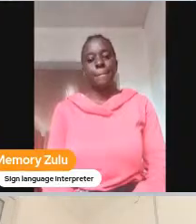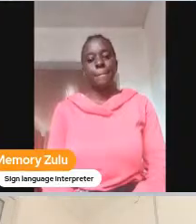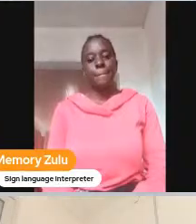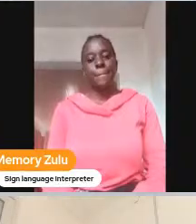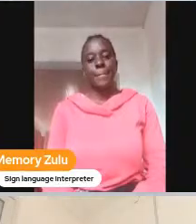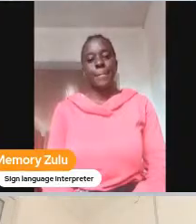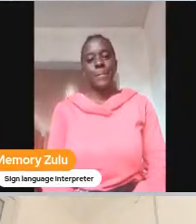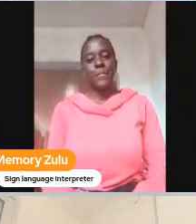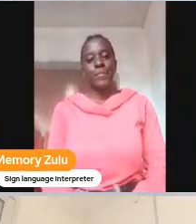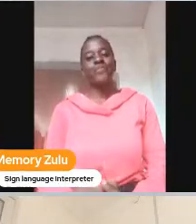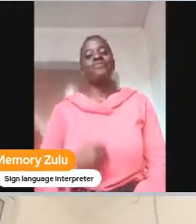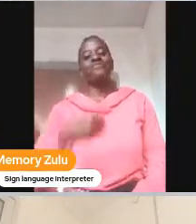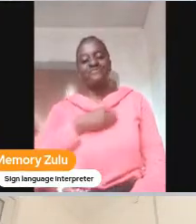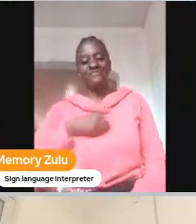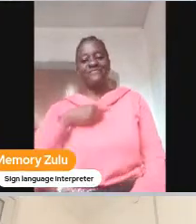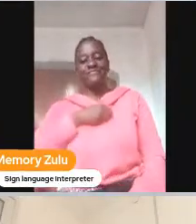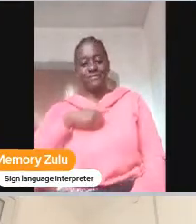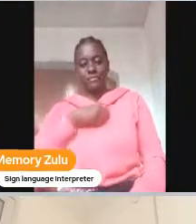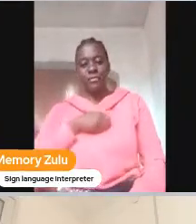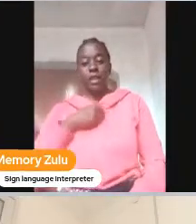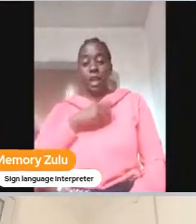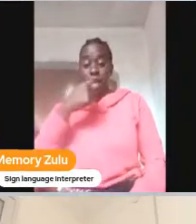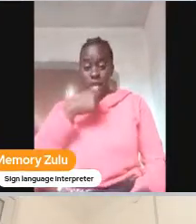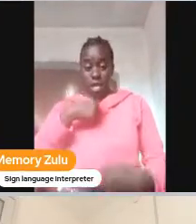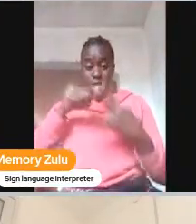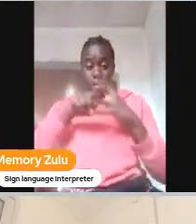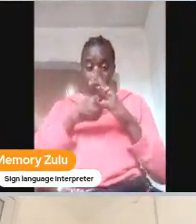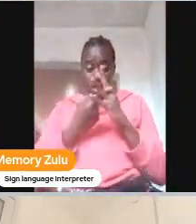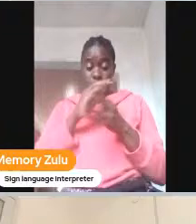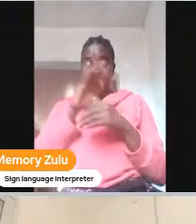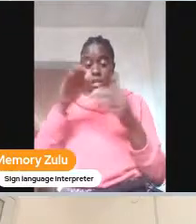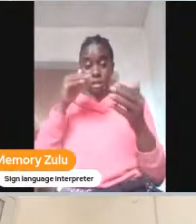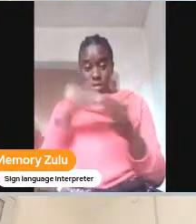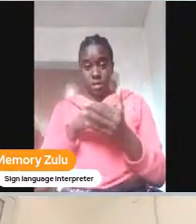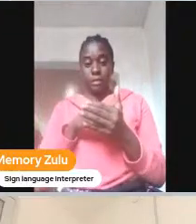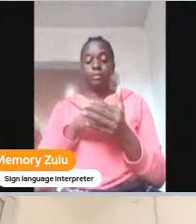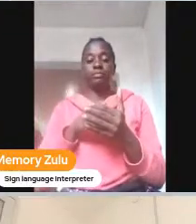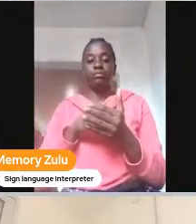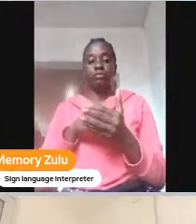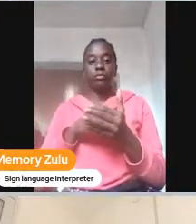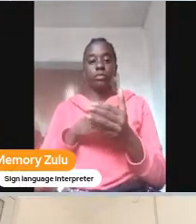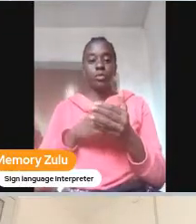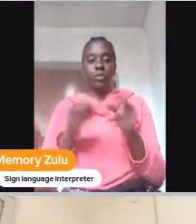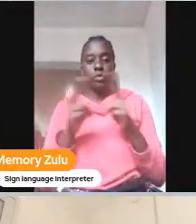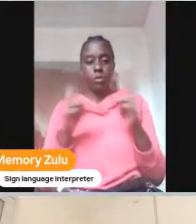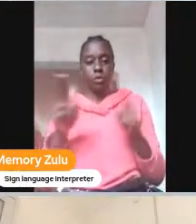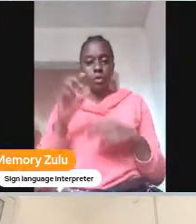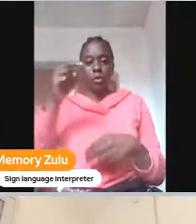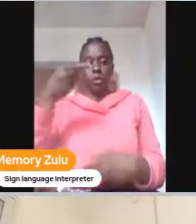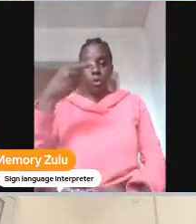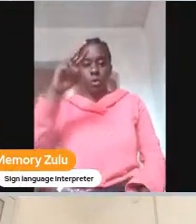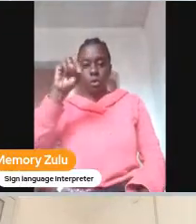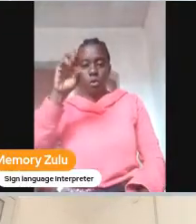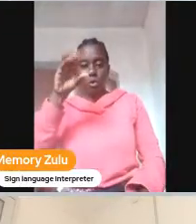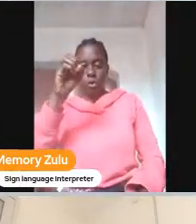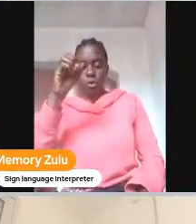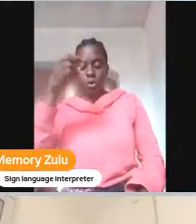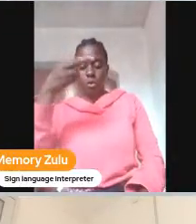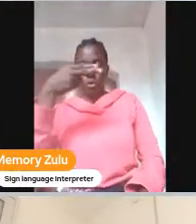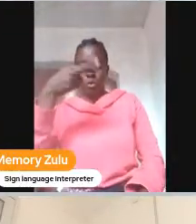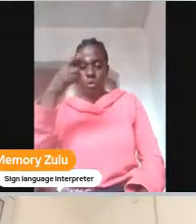start. Okay. So, gonorrhea is a sexually